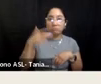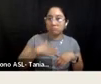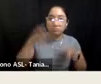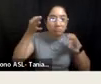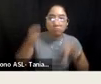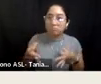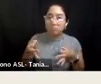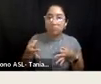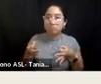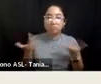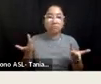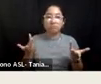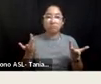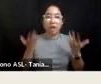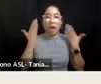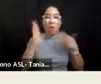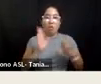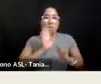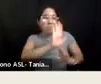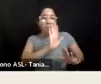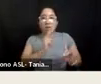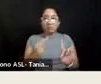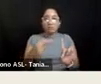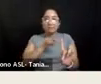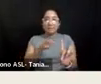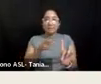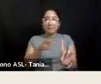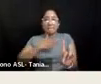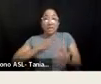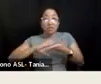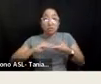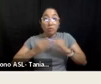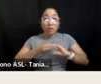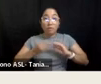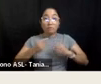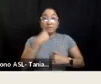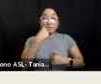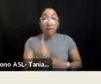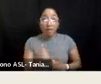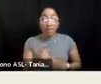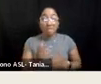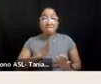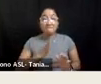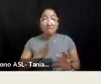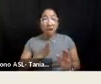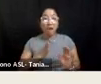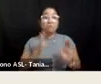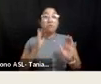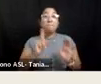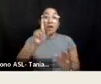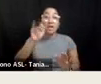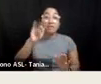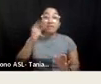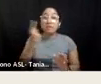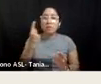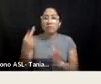takeaway is. I know what the story I'm trying to tell, and what someone takes away from that is beyond me, that is outside of my